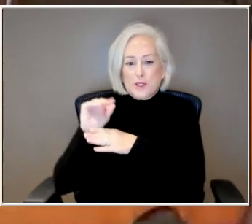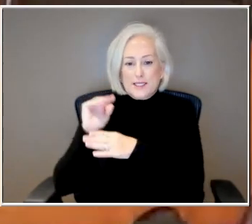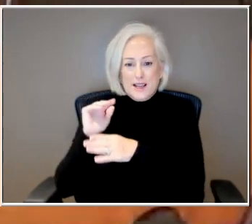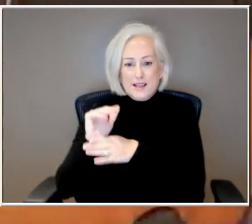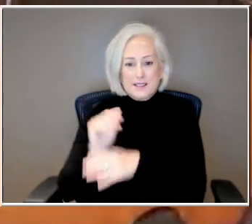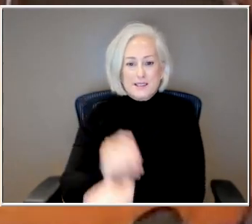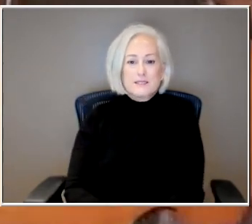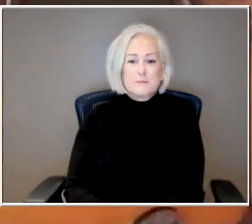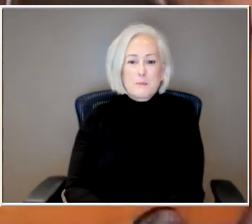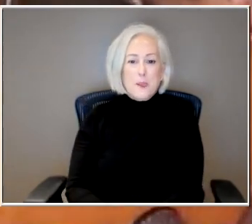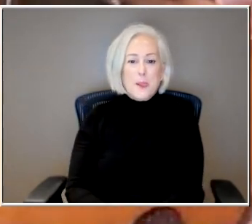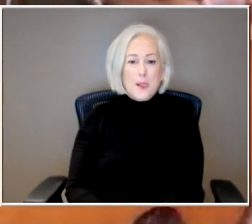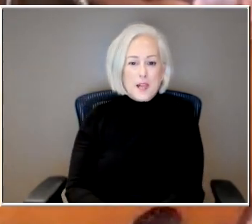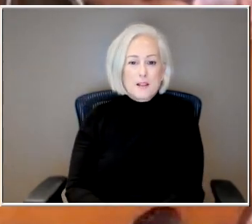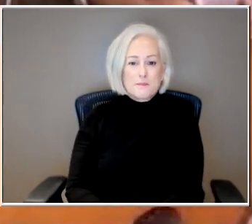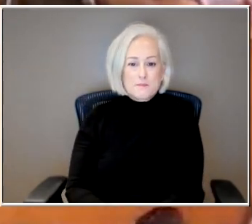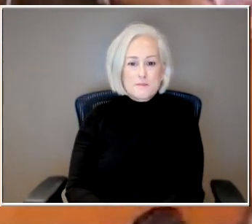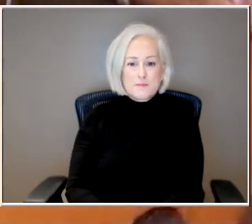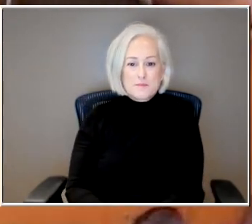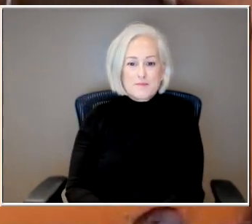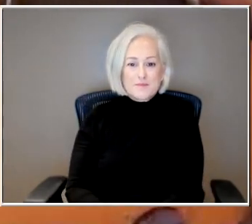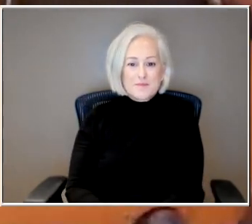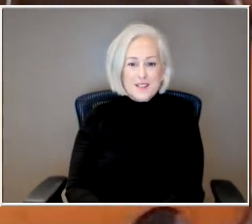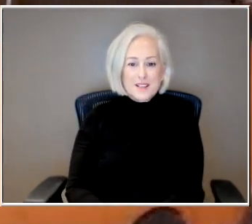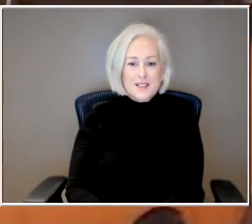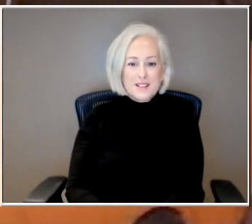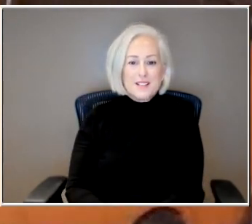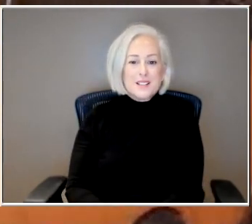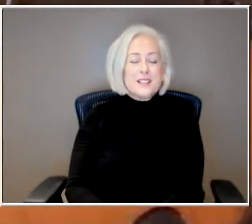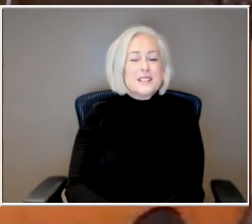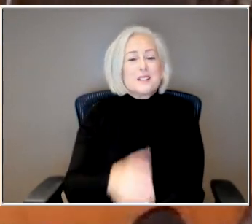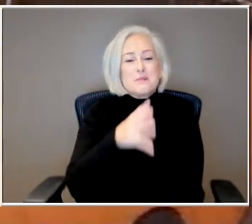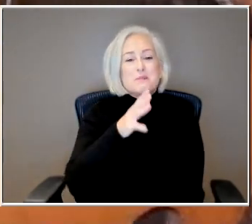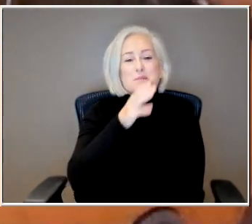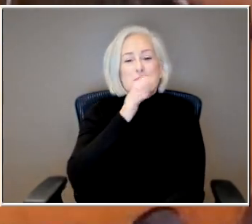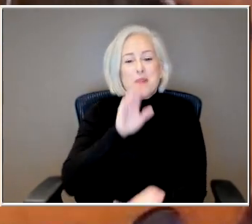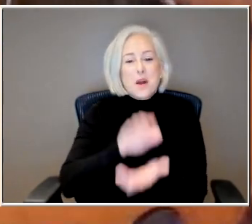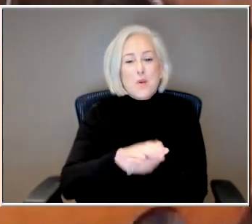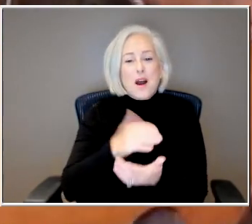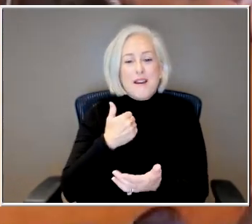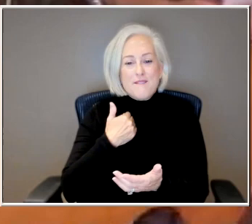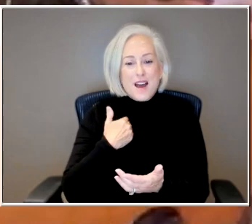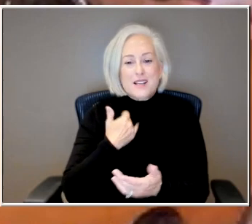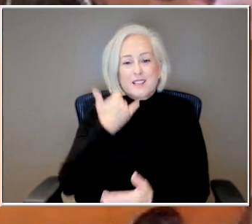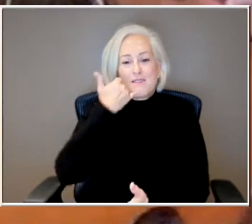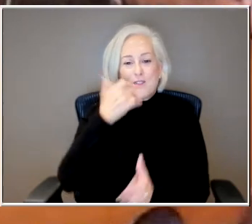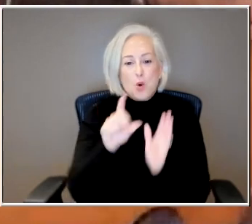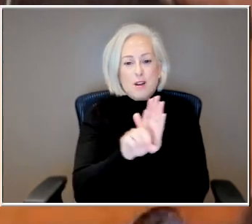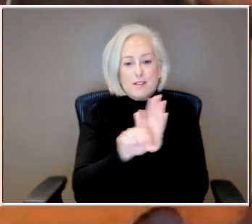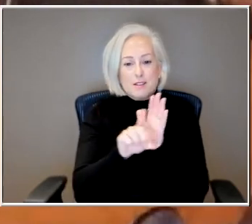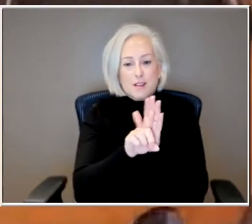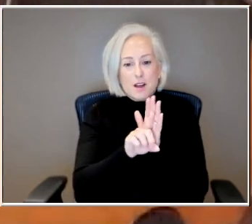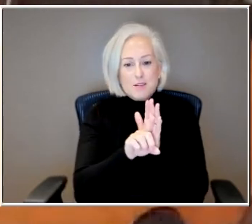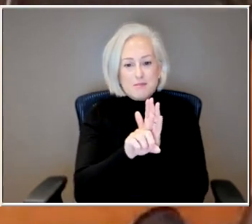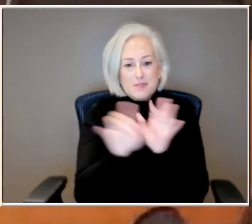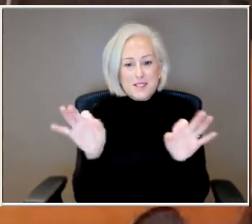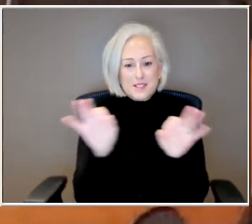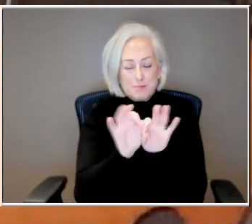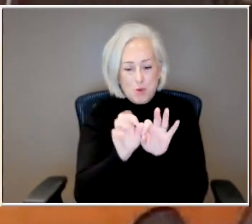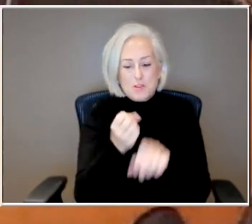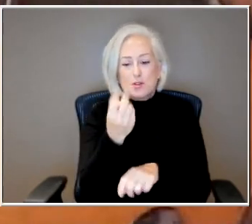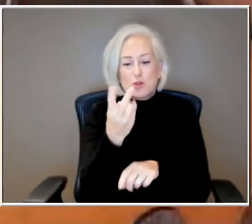it's. I have an alarm. Me and my wife both set alarms on our phones because it's kind of crucial that you take them 12 hours apart.